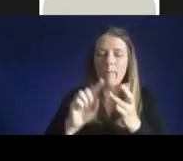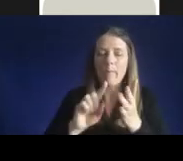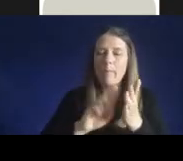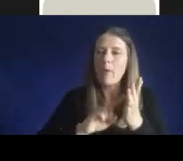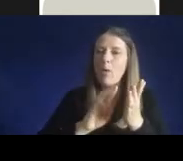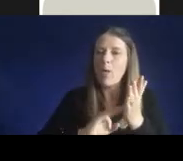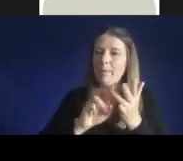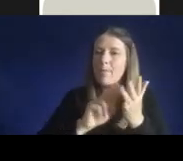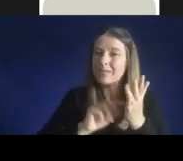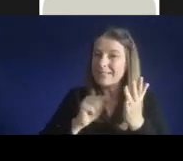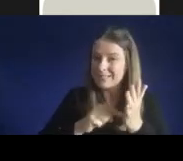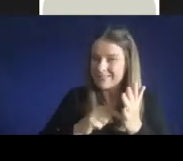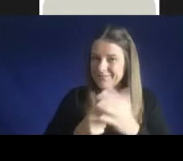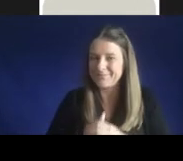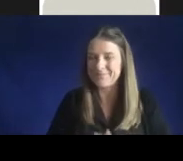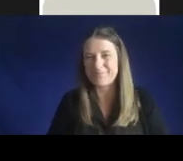Oh,